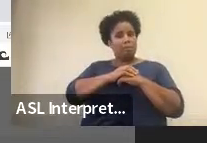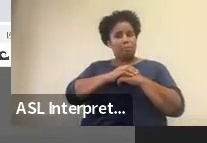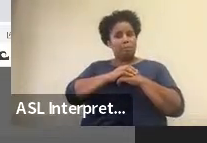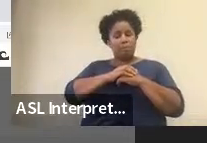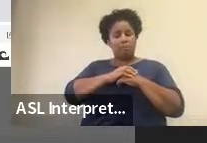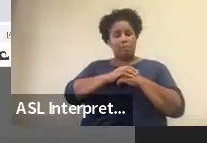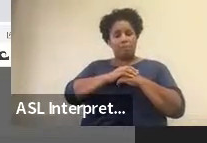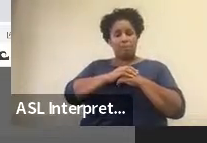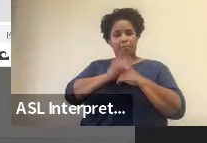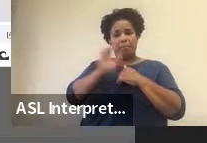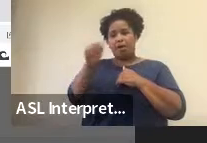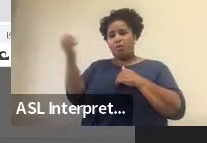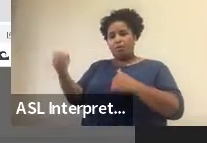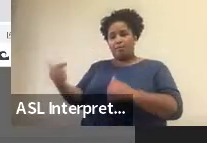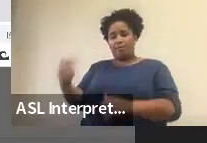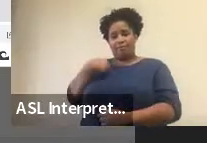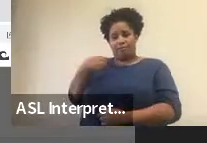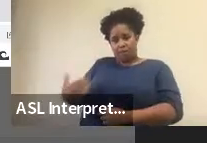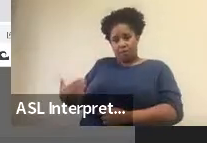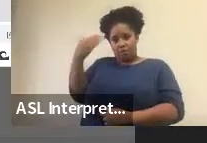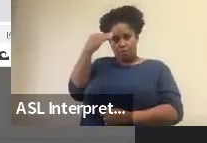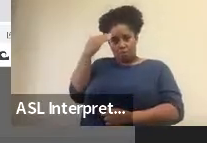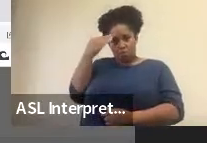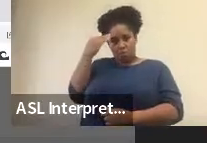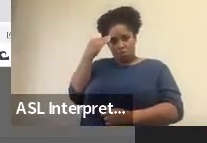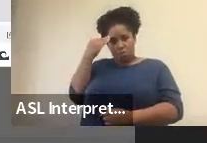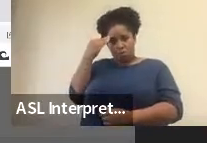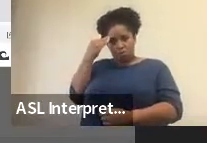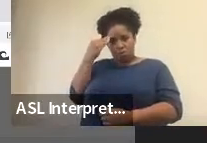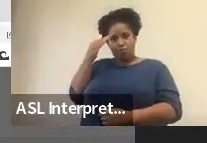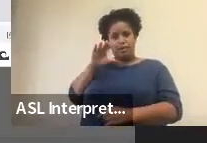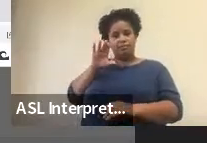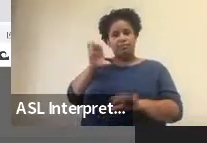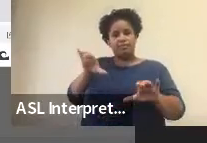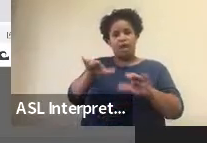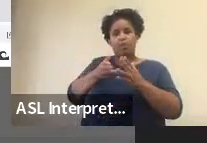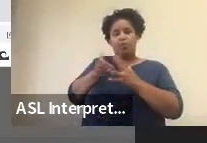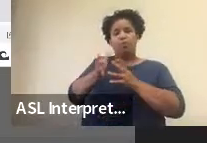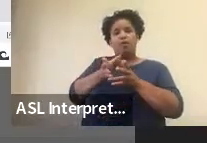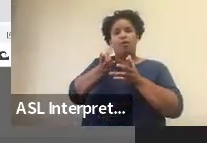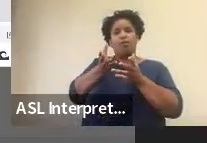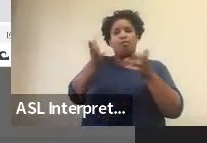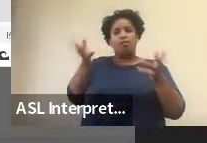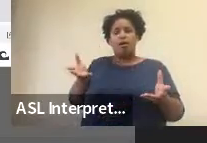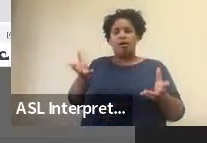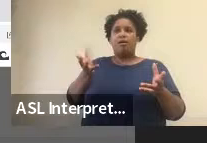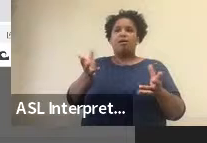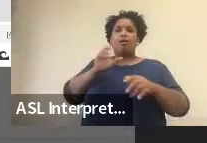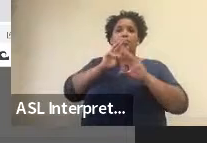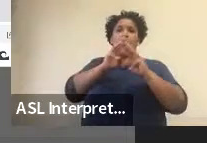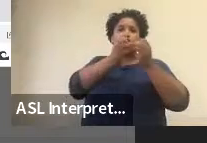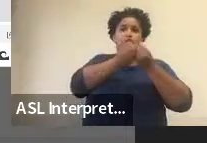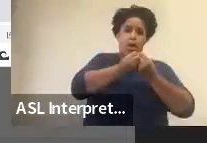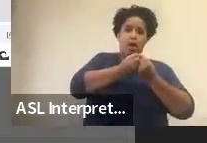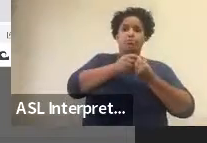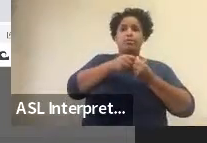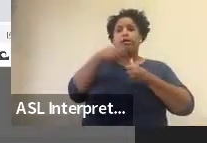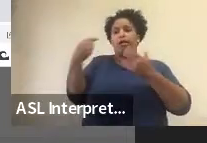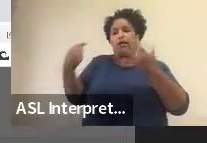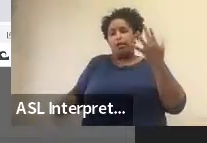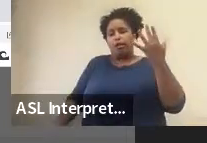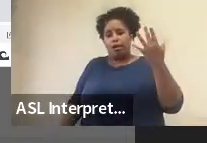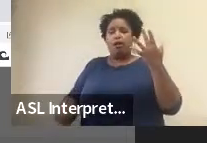The other things I know that have been done through a lot of workshops, etc.